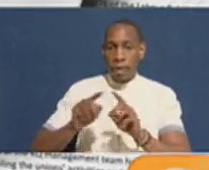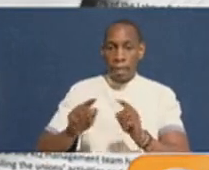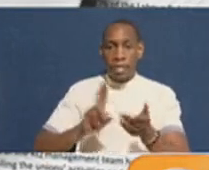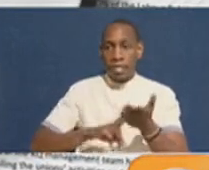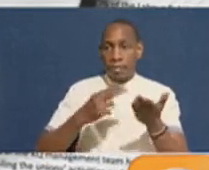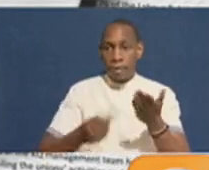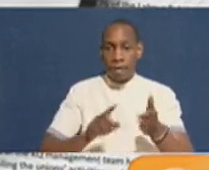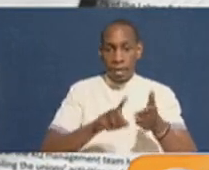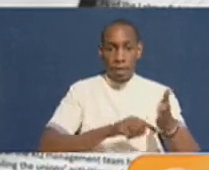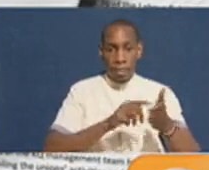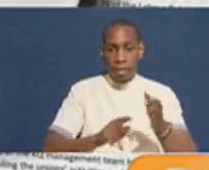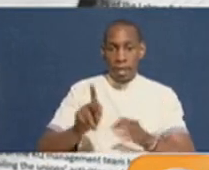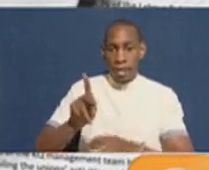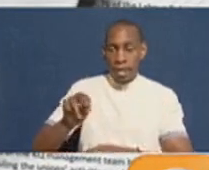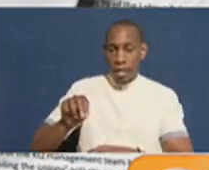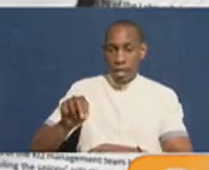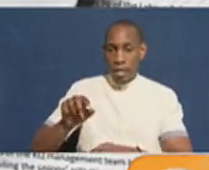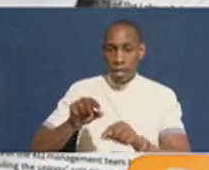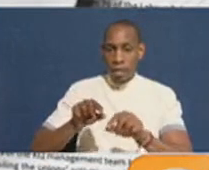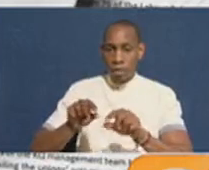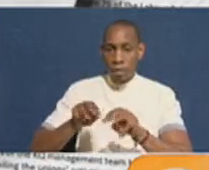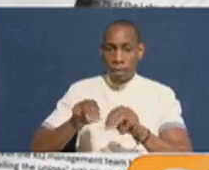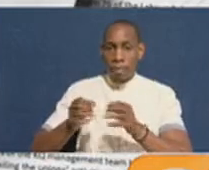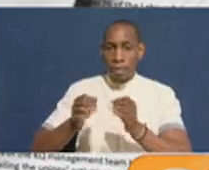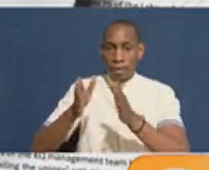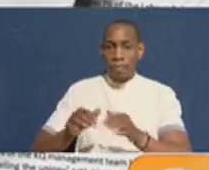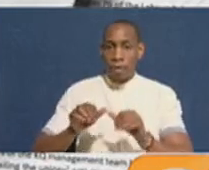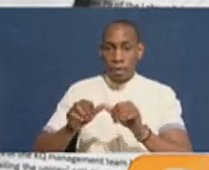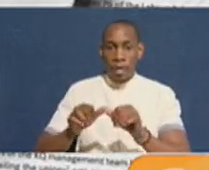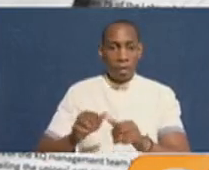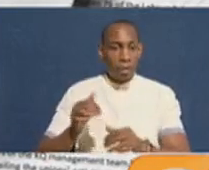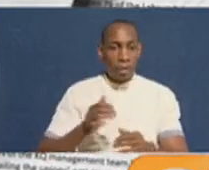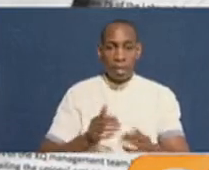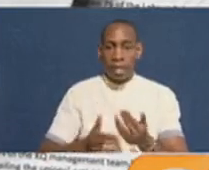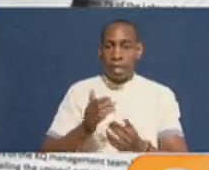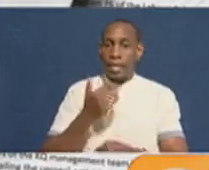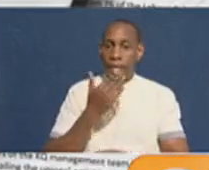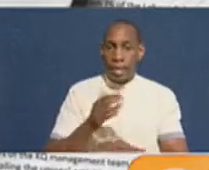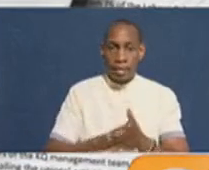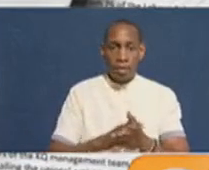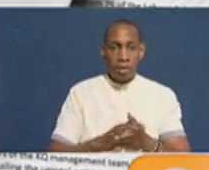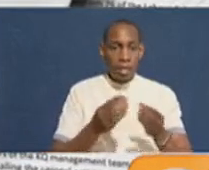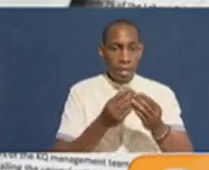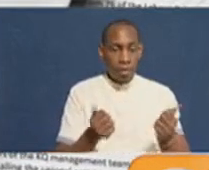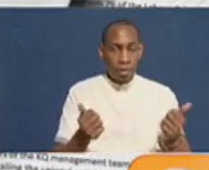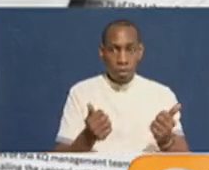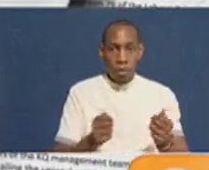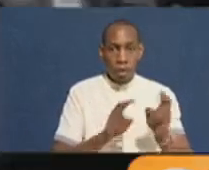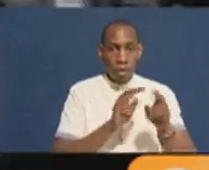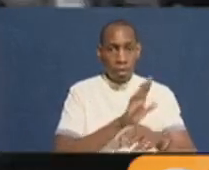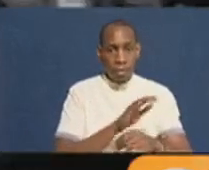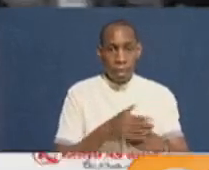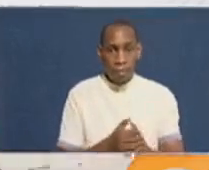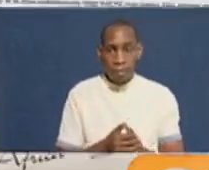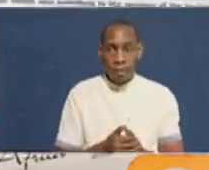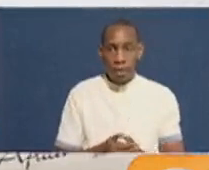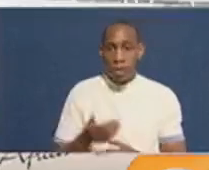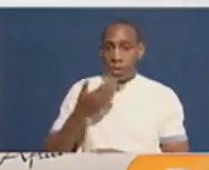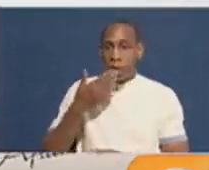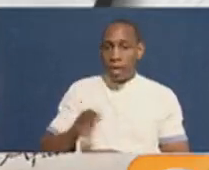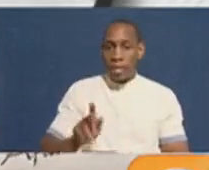They accused the airline's management and officials of remaining unbothered about finding solutions to their issues. In a rejoinder,